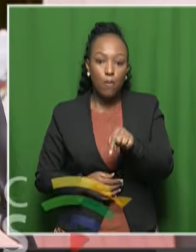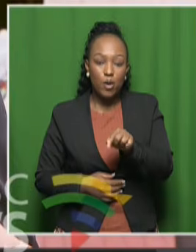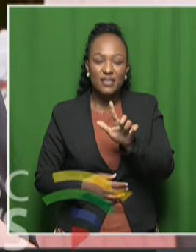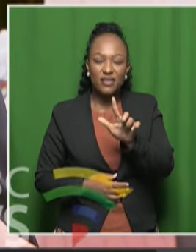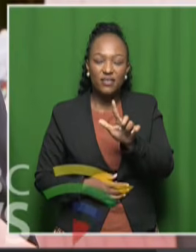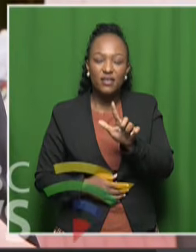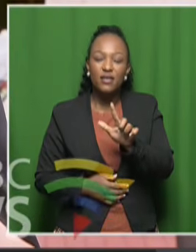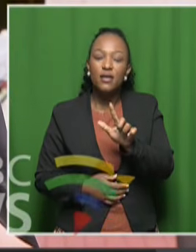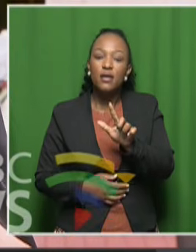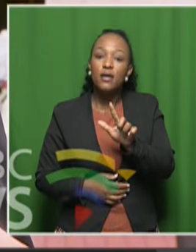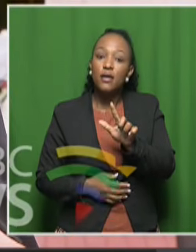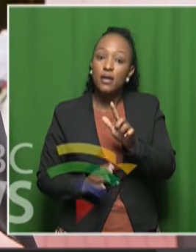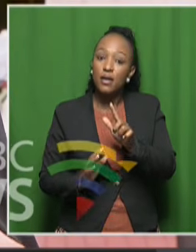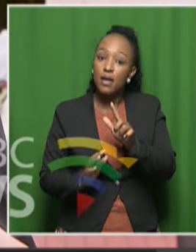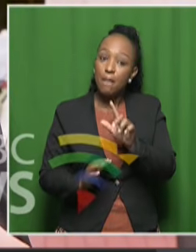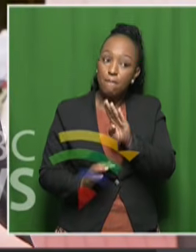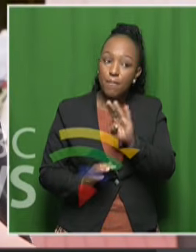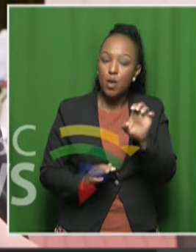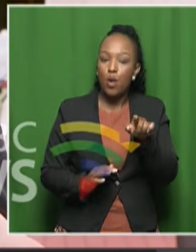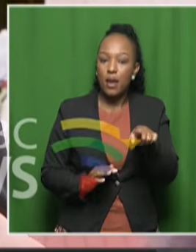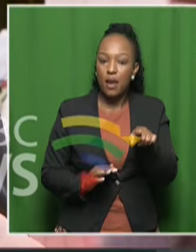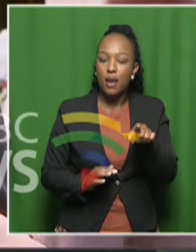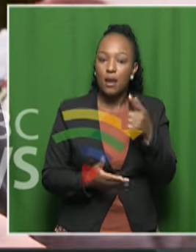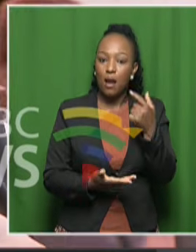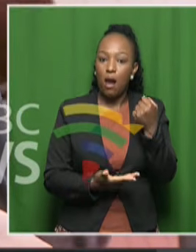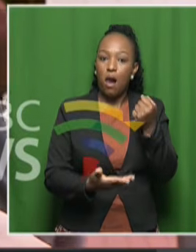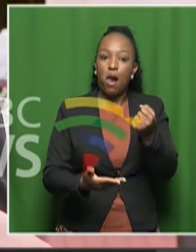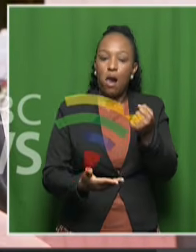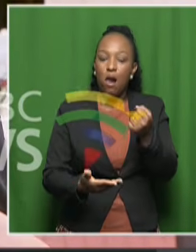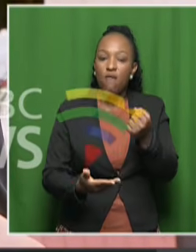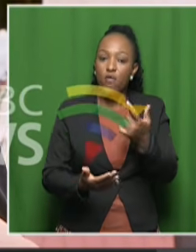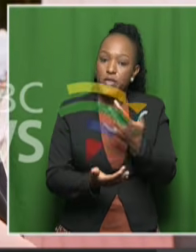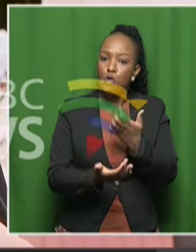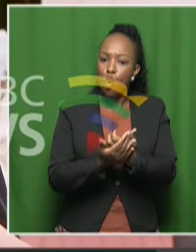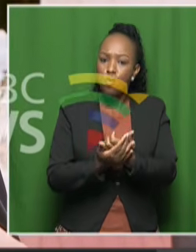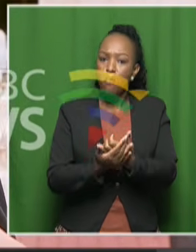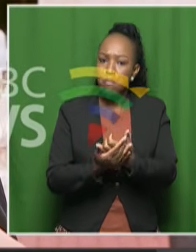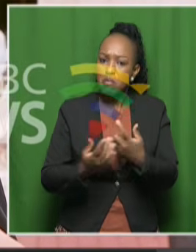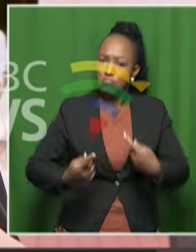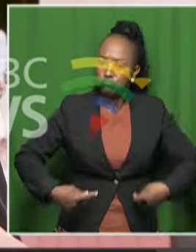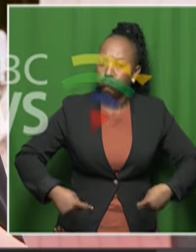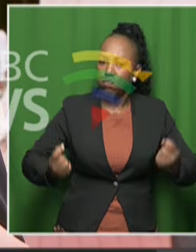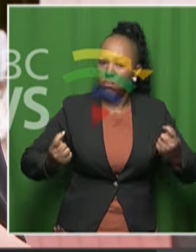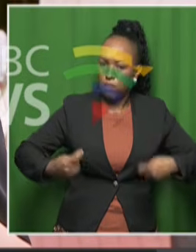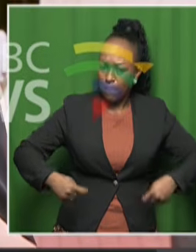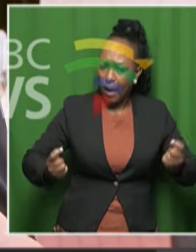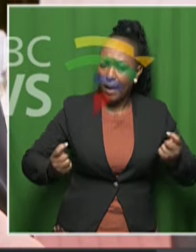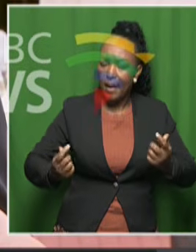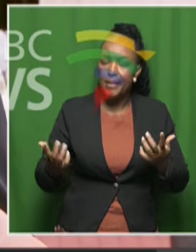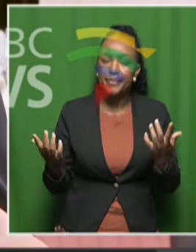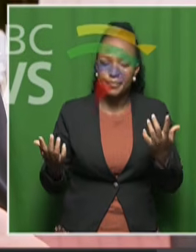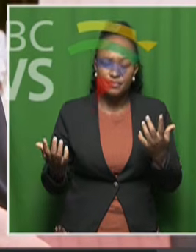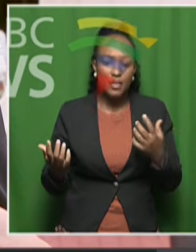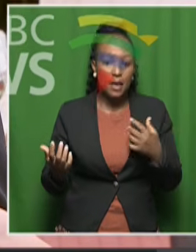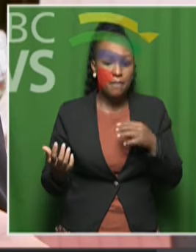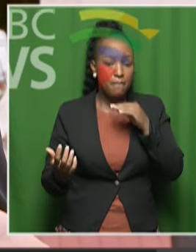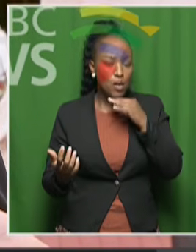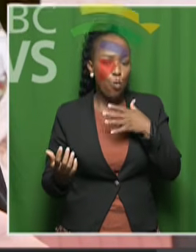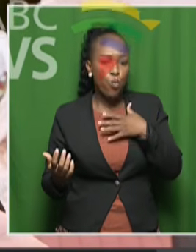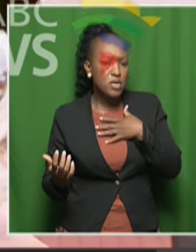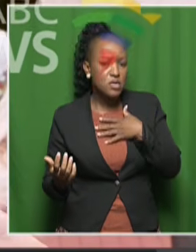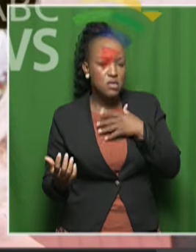2.7 billion rand as direct spend in our economy. So we don't take that this lightly, and in